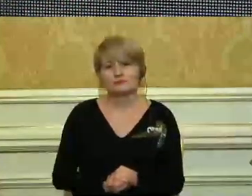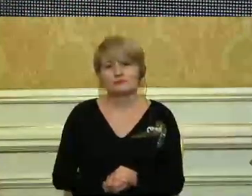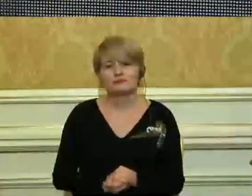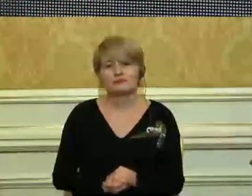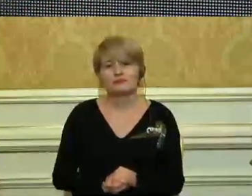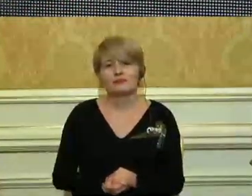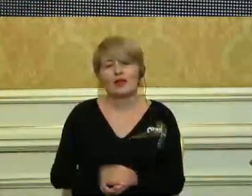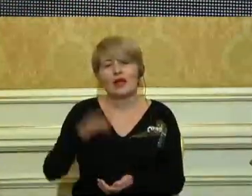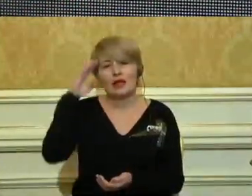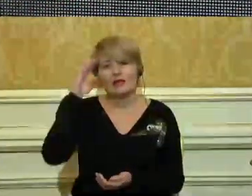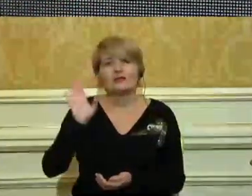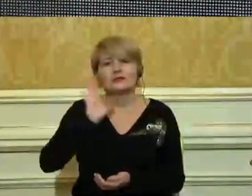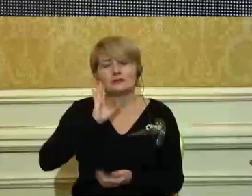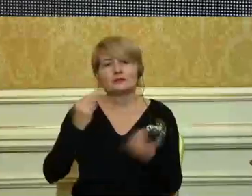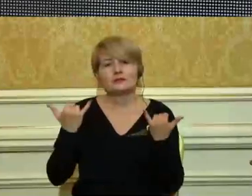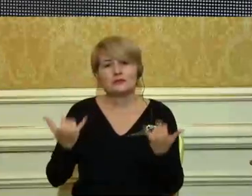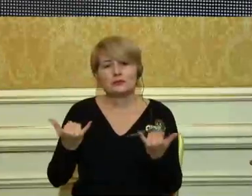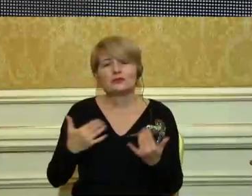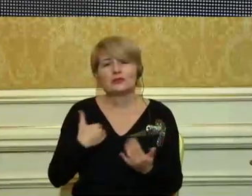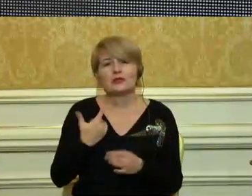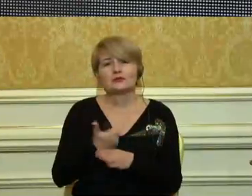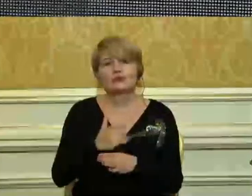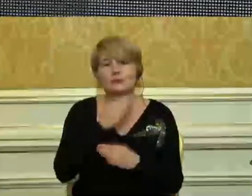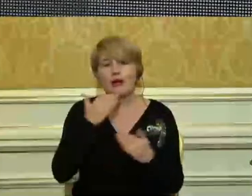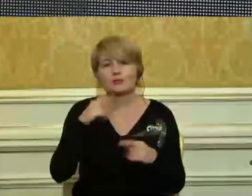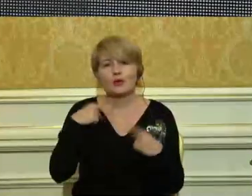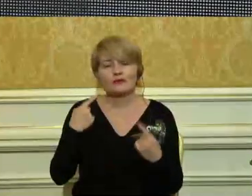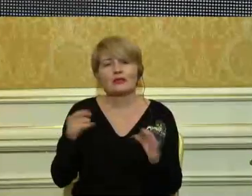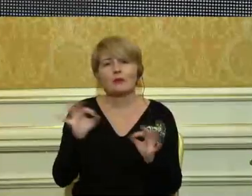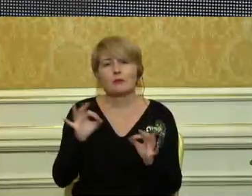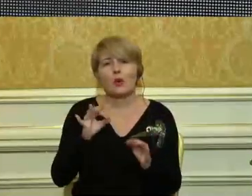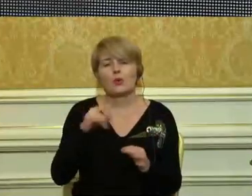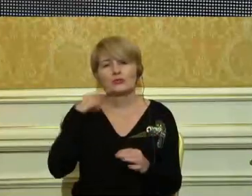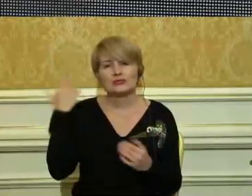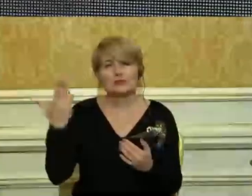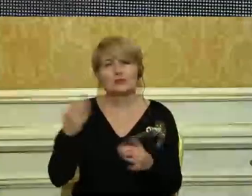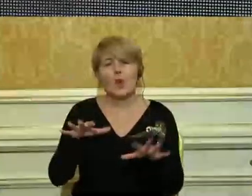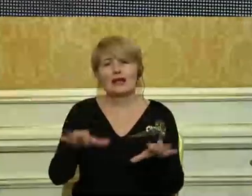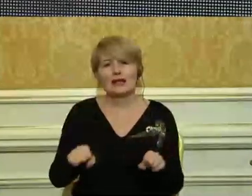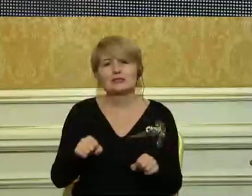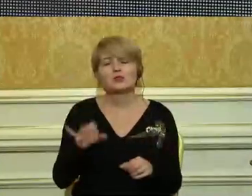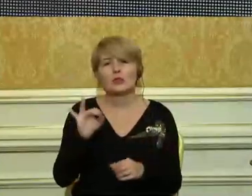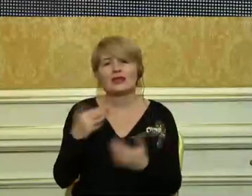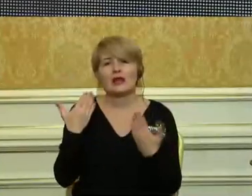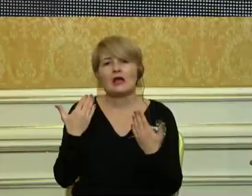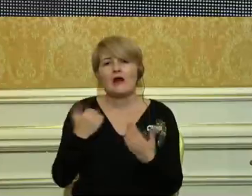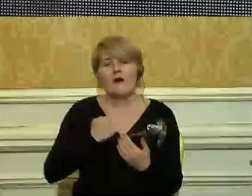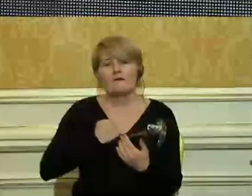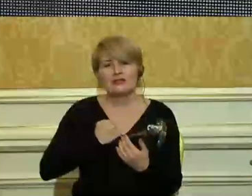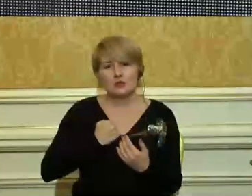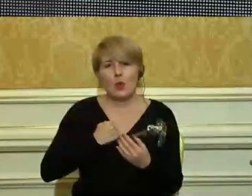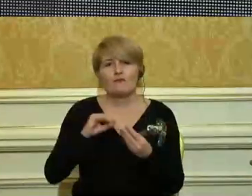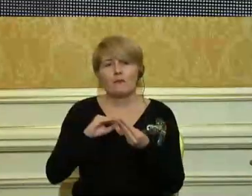Ladies and gentlemen, today I focused on Russia's aggression in the maritime space because this is a challenge that's facing all of